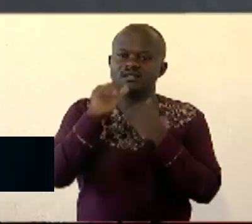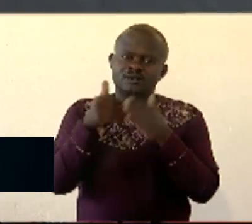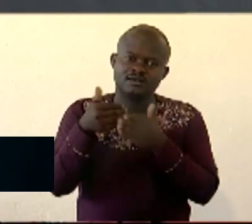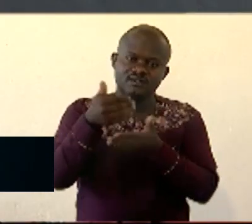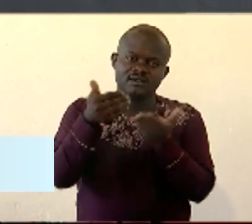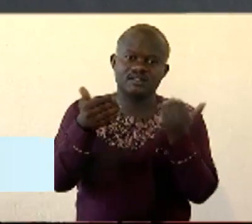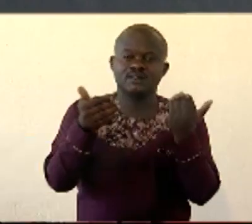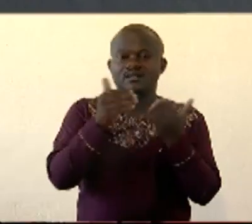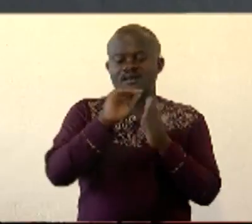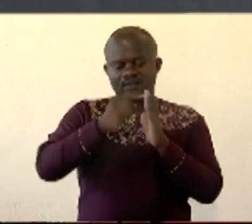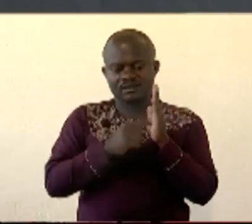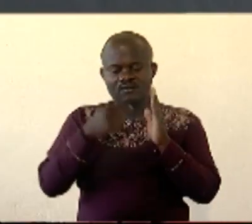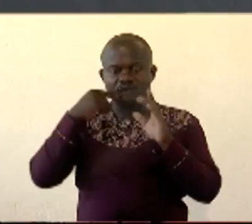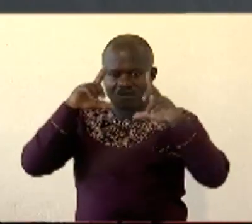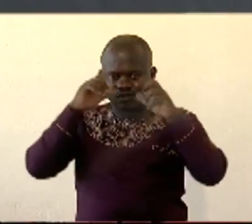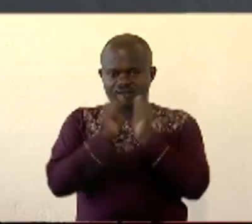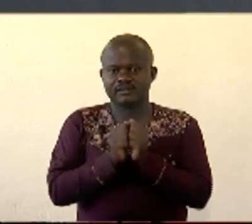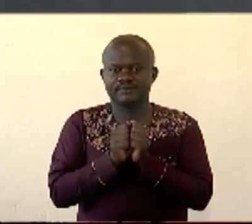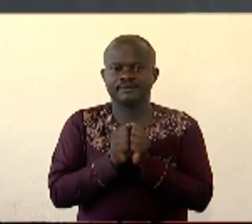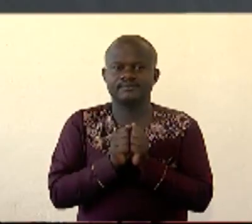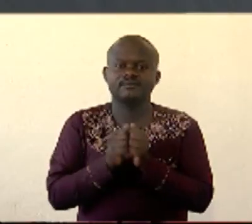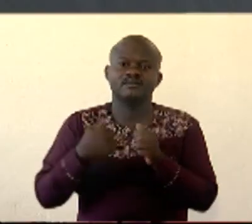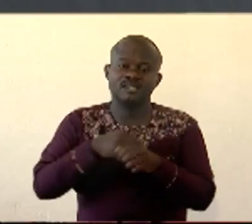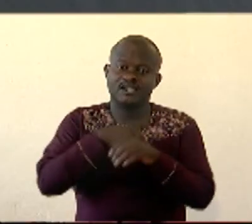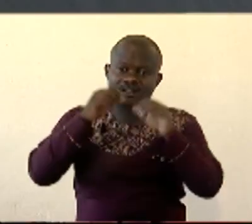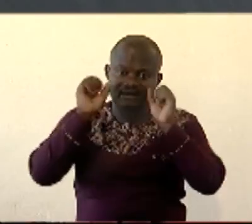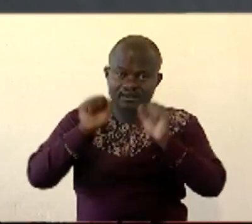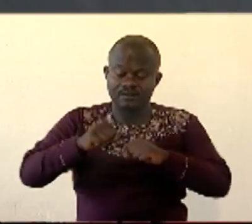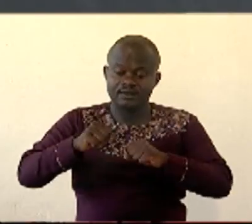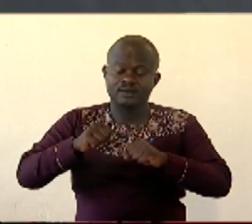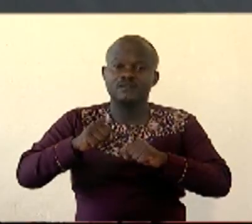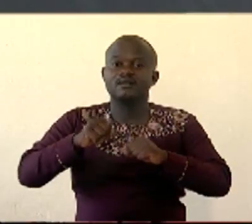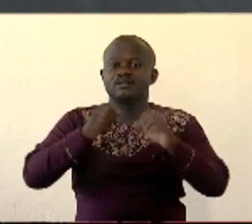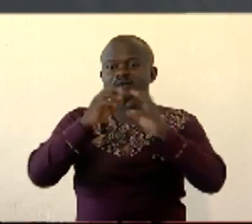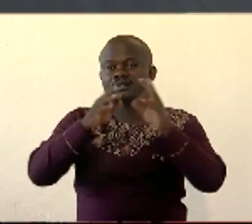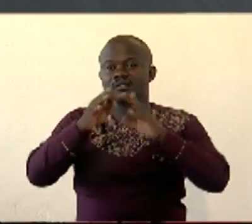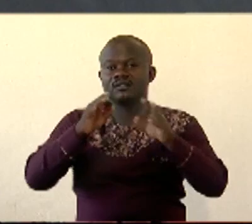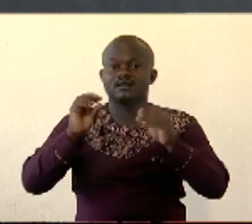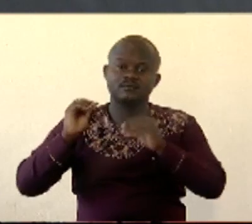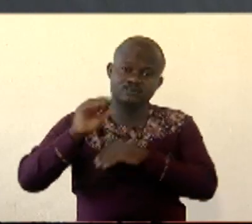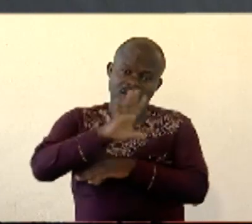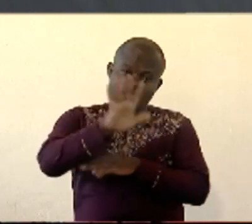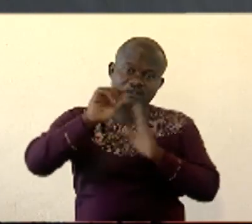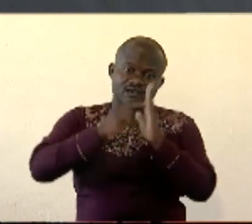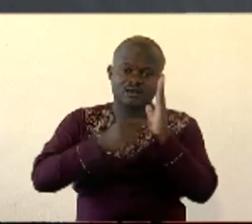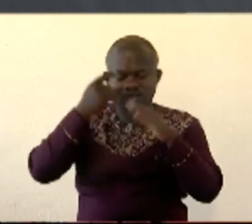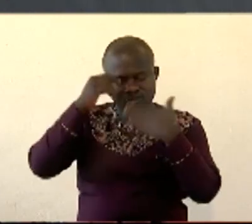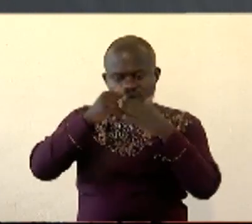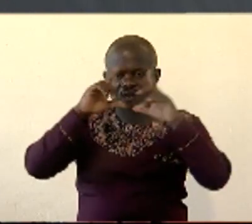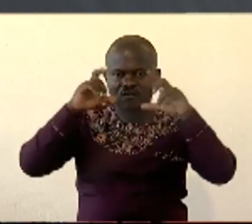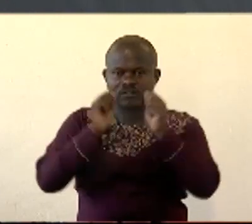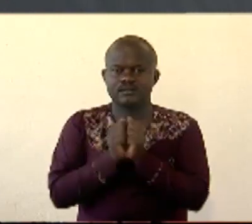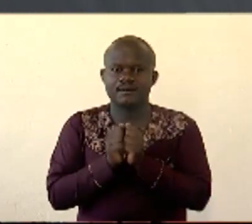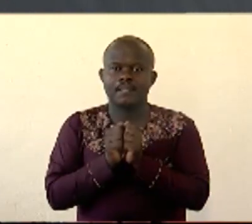essential elements for photosynthesis. I can be clear to mention that light is a condition for photosynthesis.